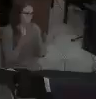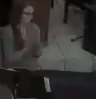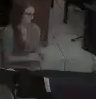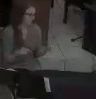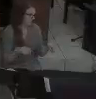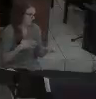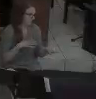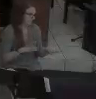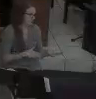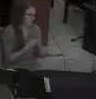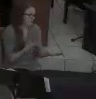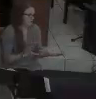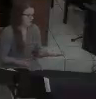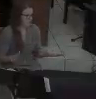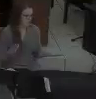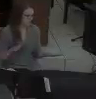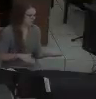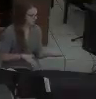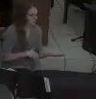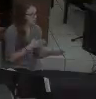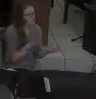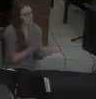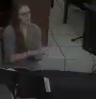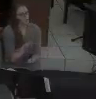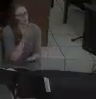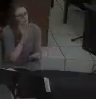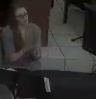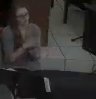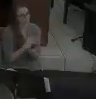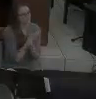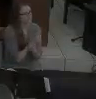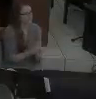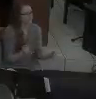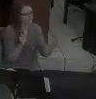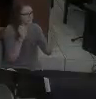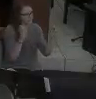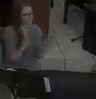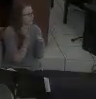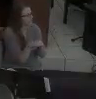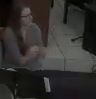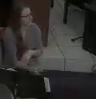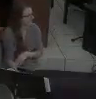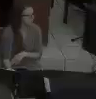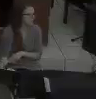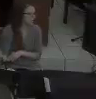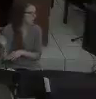assurance, Jesus is mine. Oh, what a